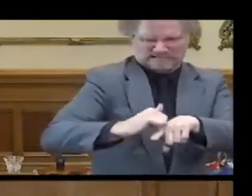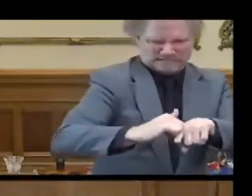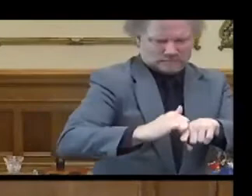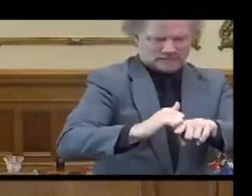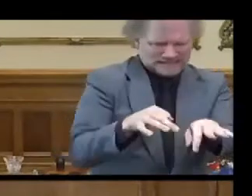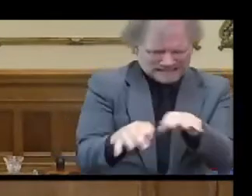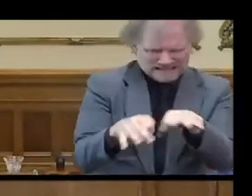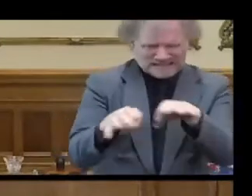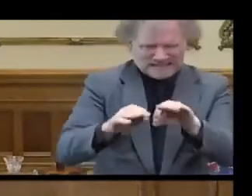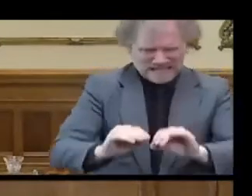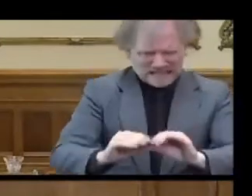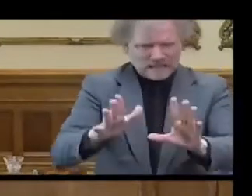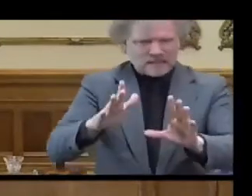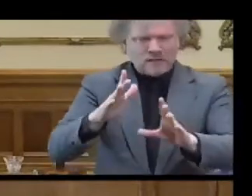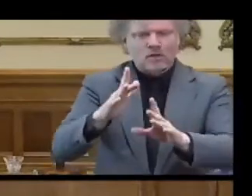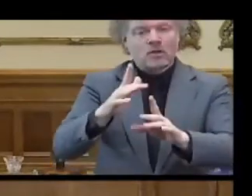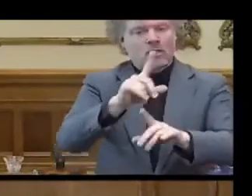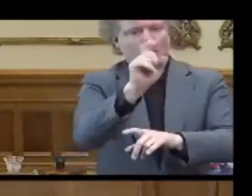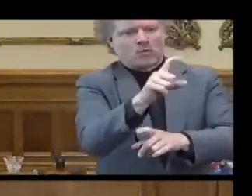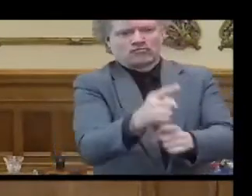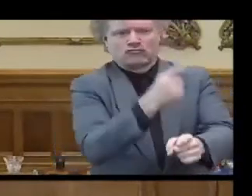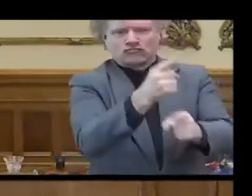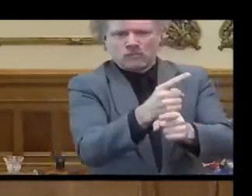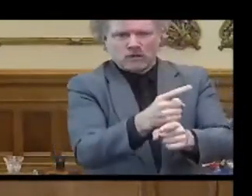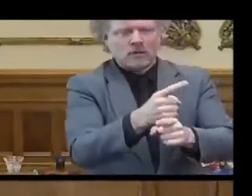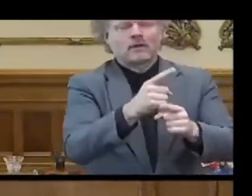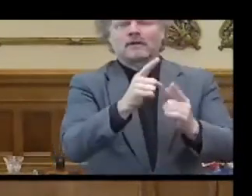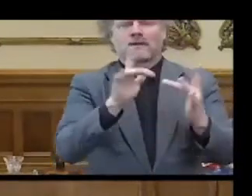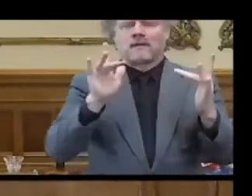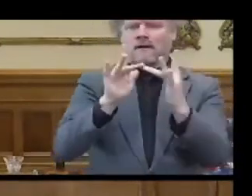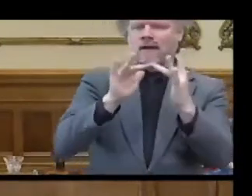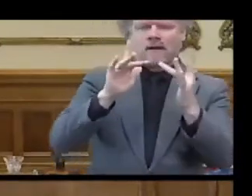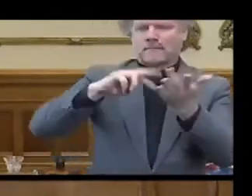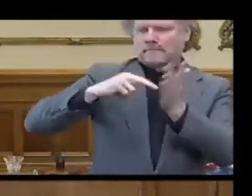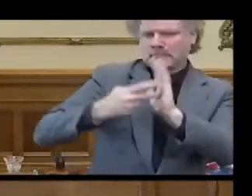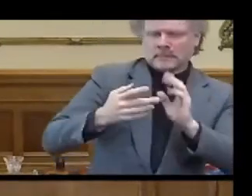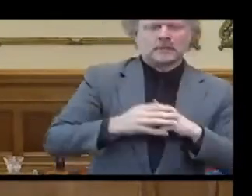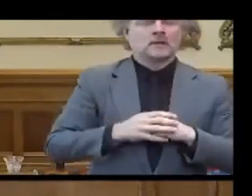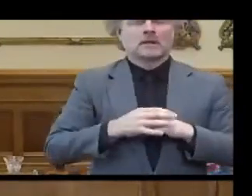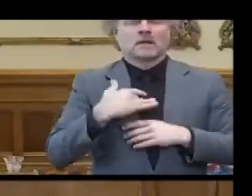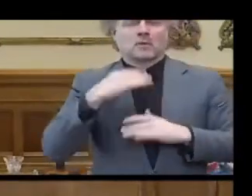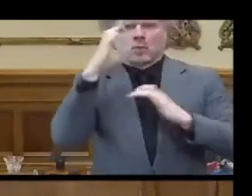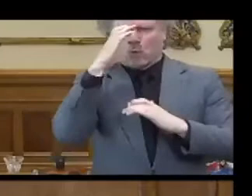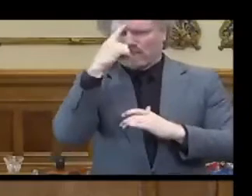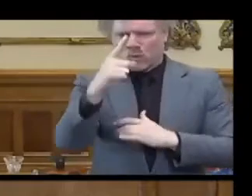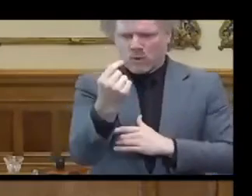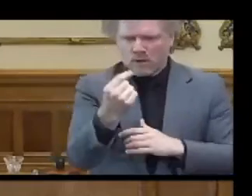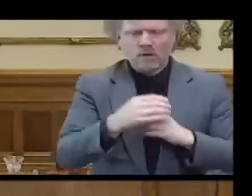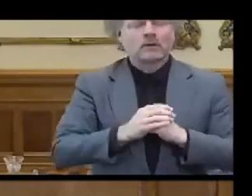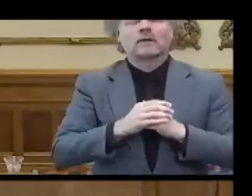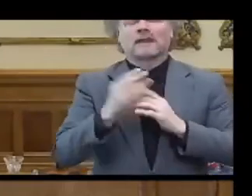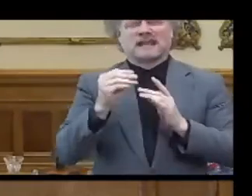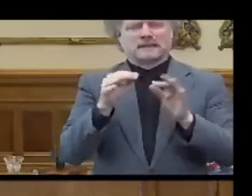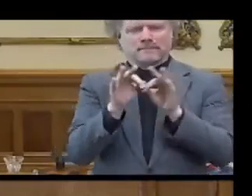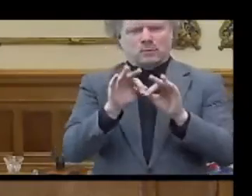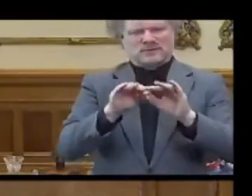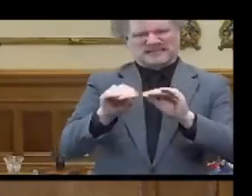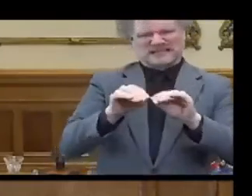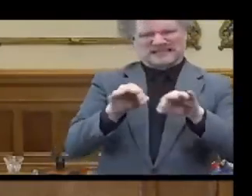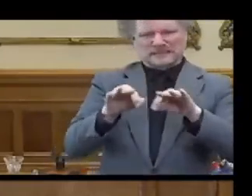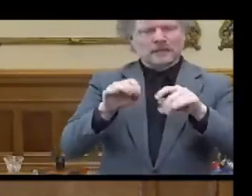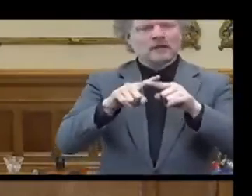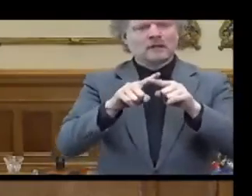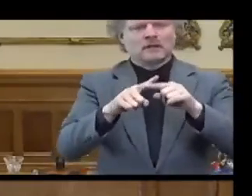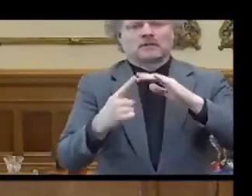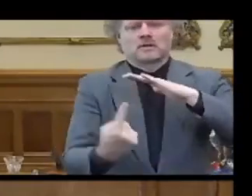understand the appropriate questions to ask, what a contact is, you know, what we're looking for, the education that needs to go in around quarantine